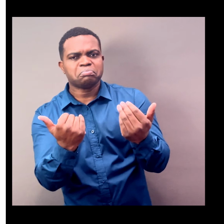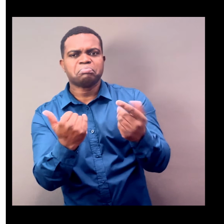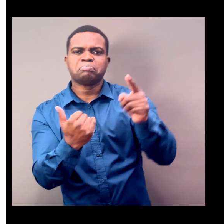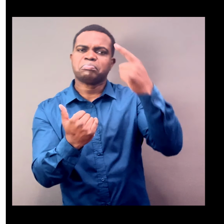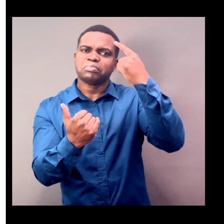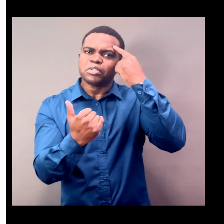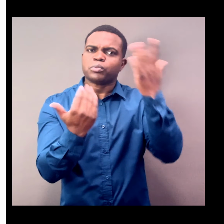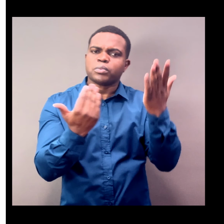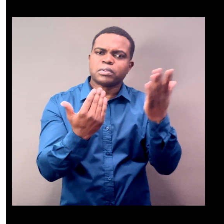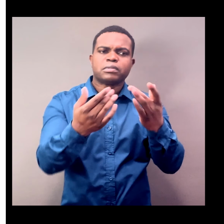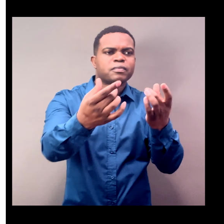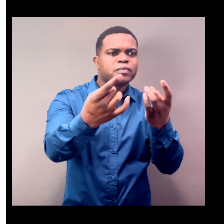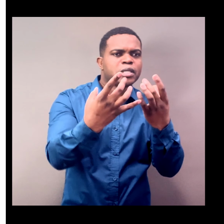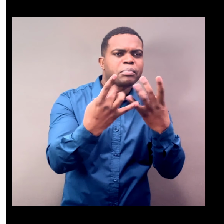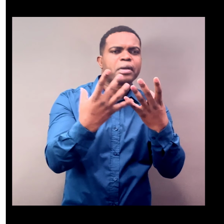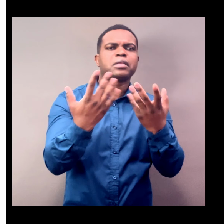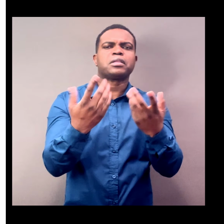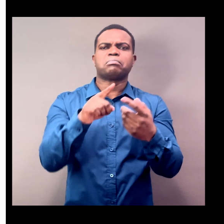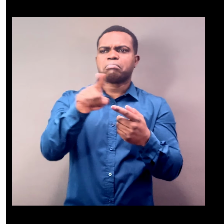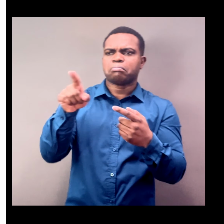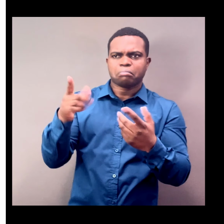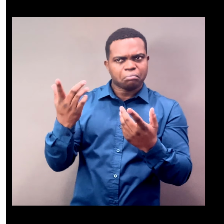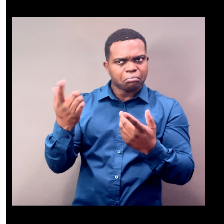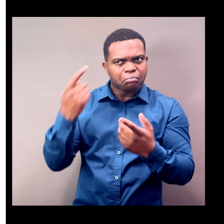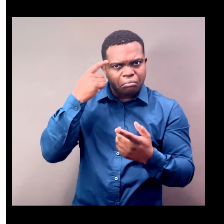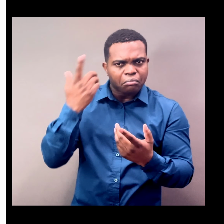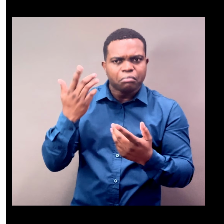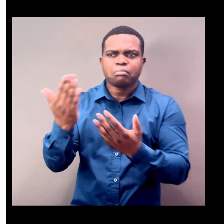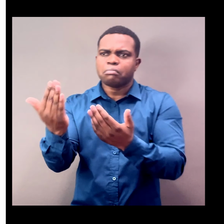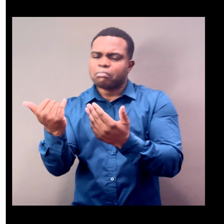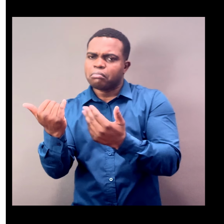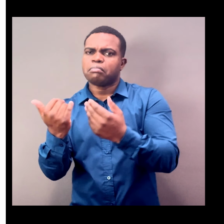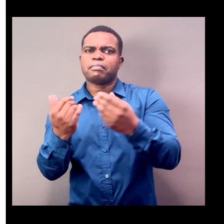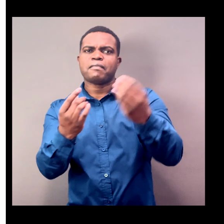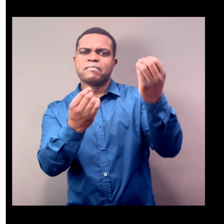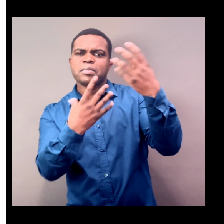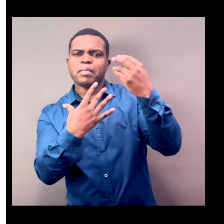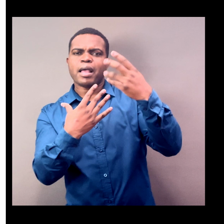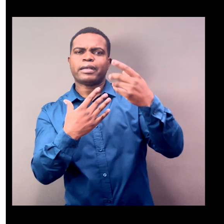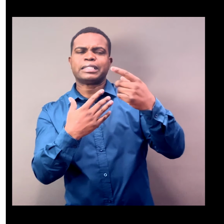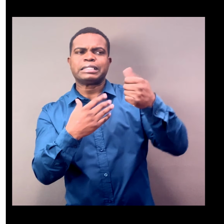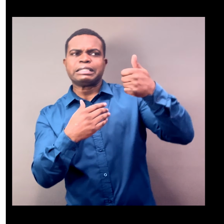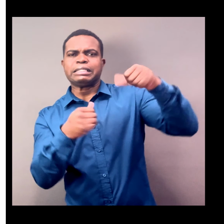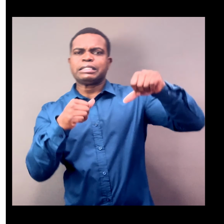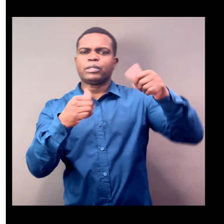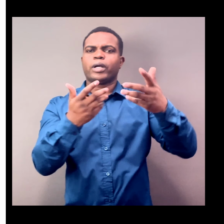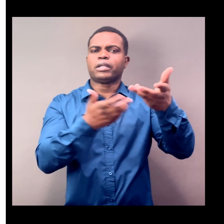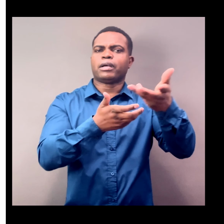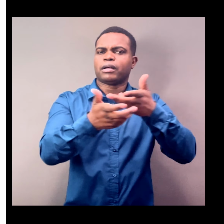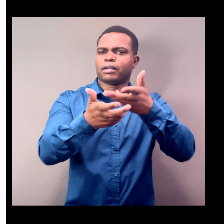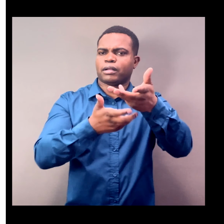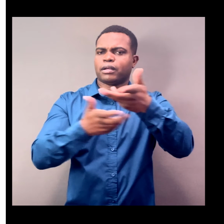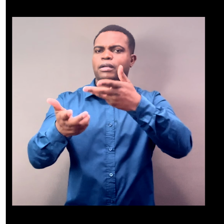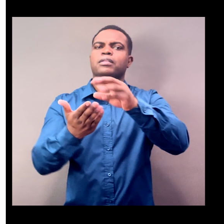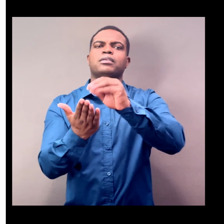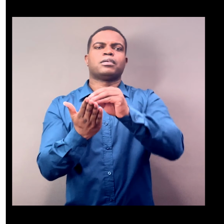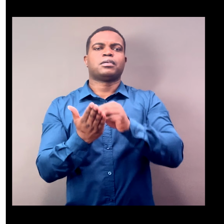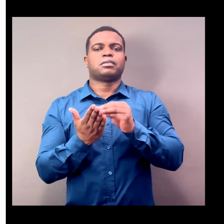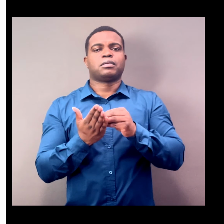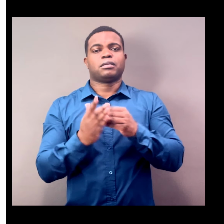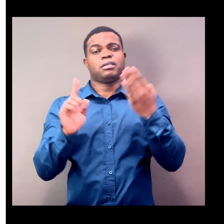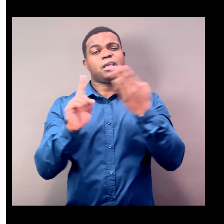Consultation involves gathering community feedback and opinions. So if the aim of your community